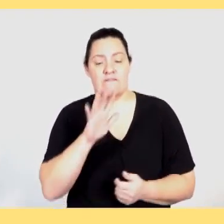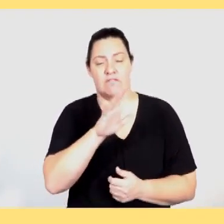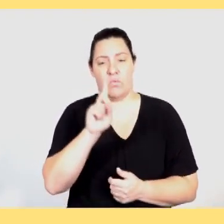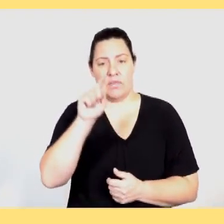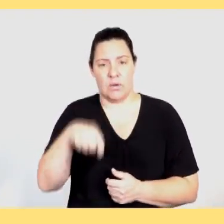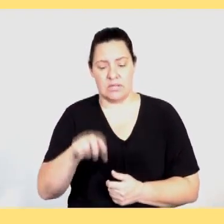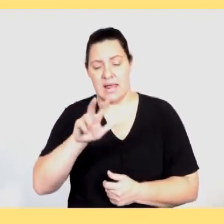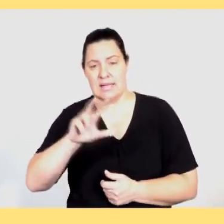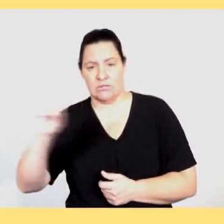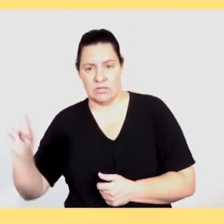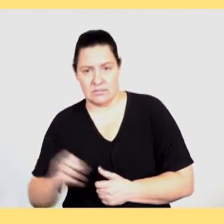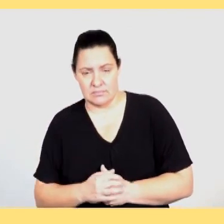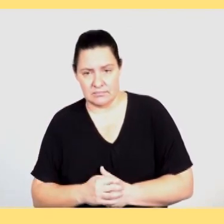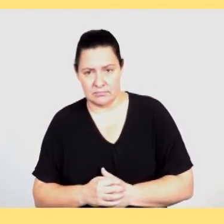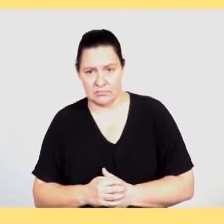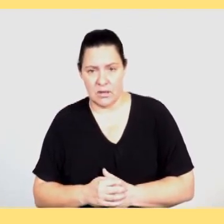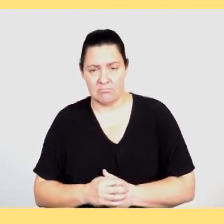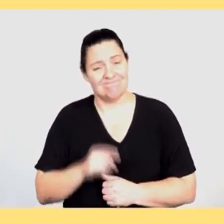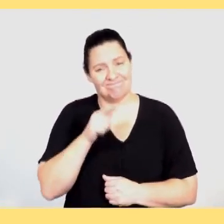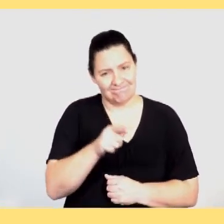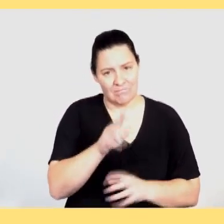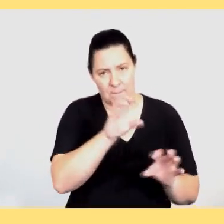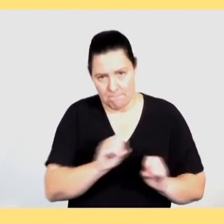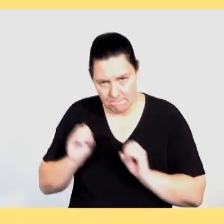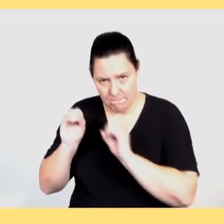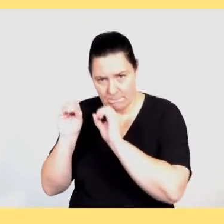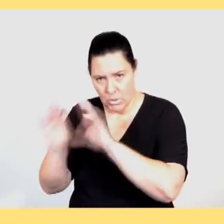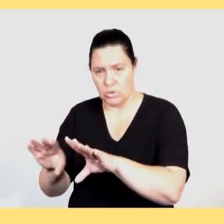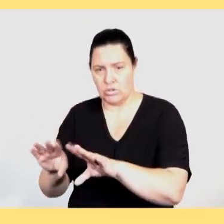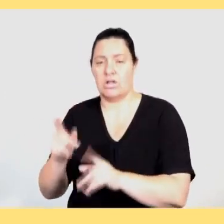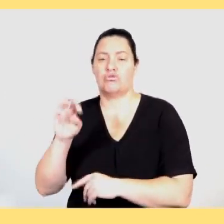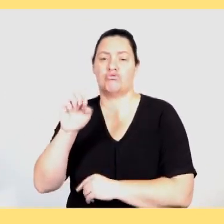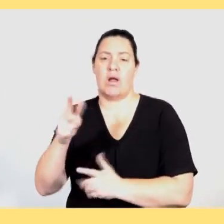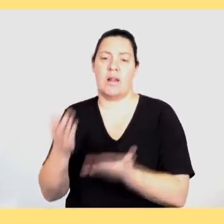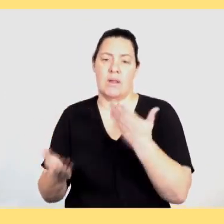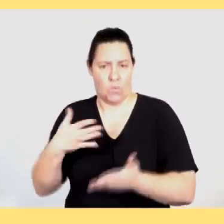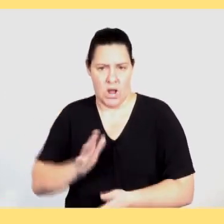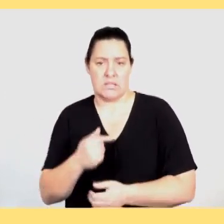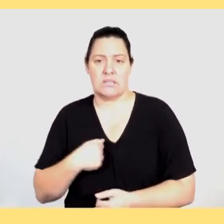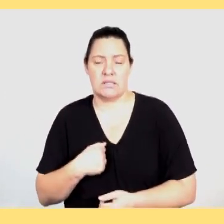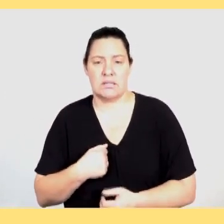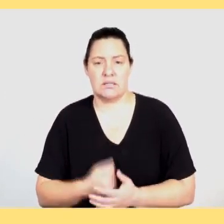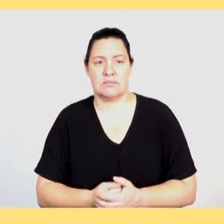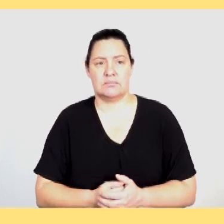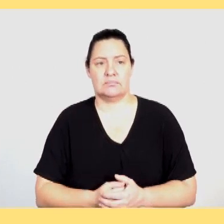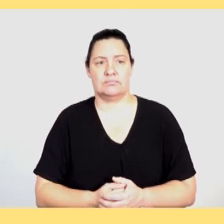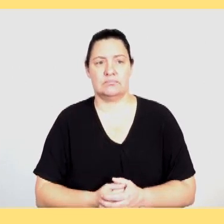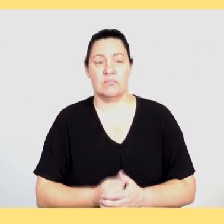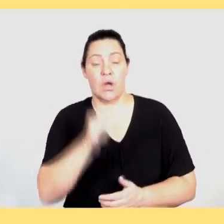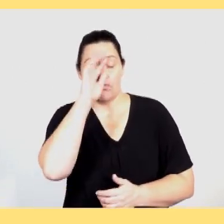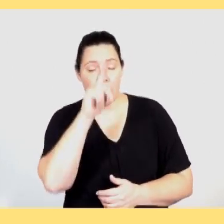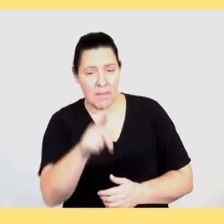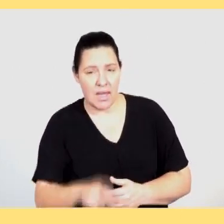of 51,800 that we wish to post to the trial balance.